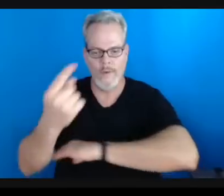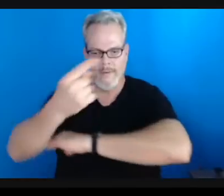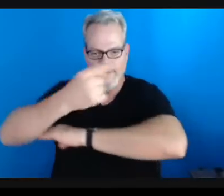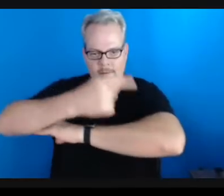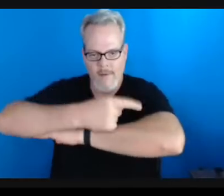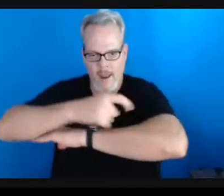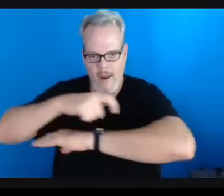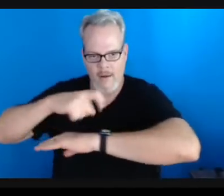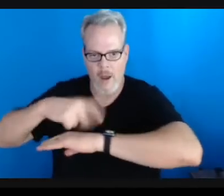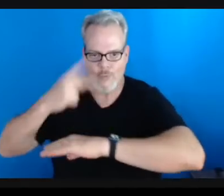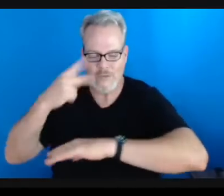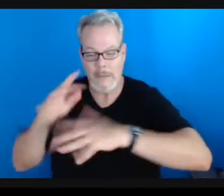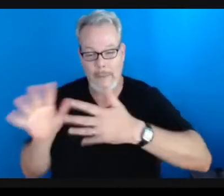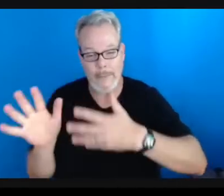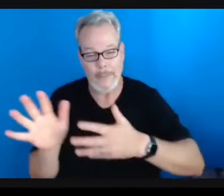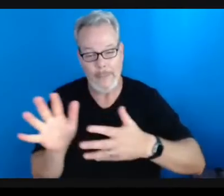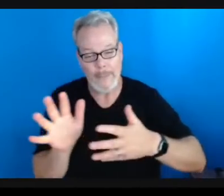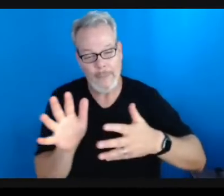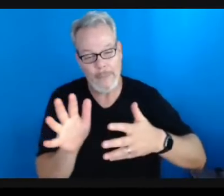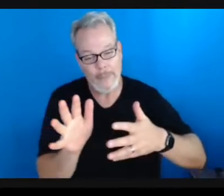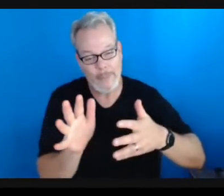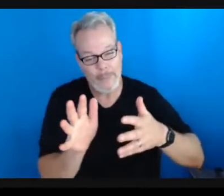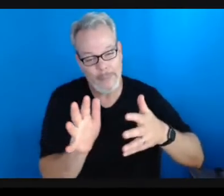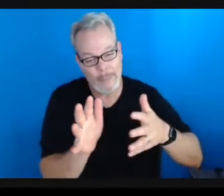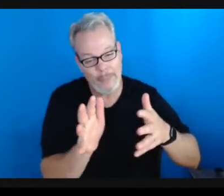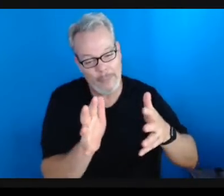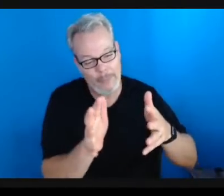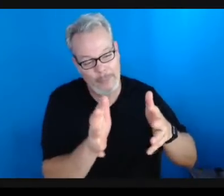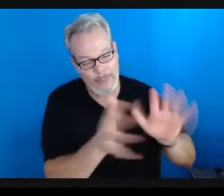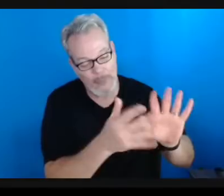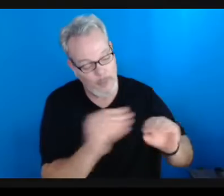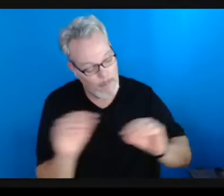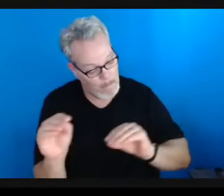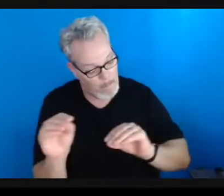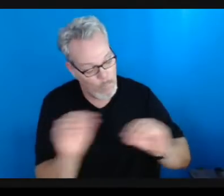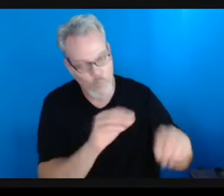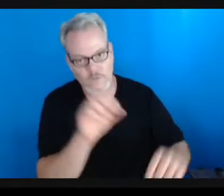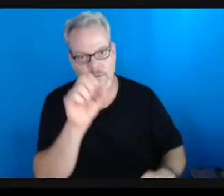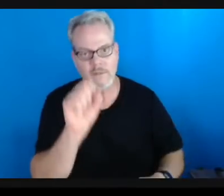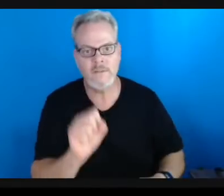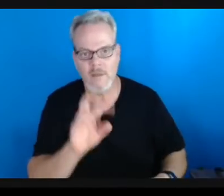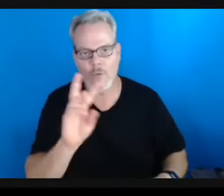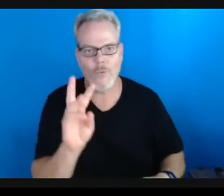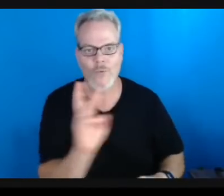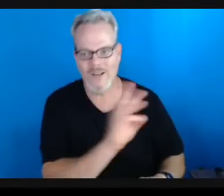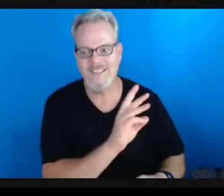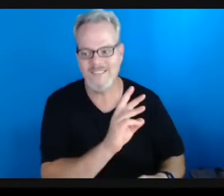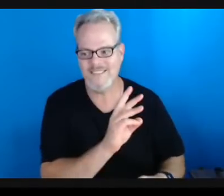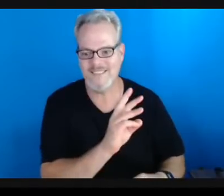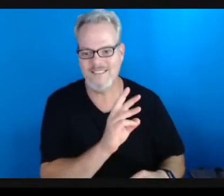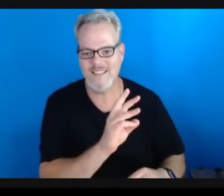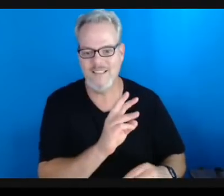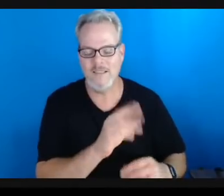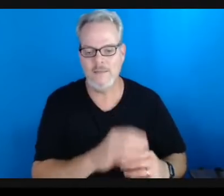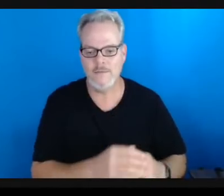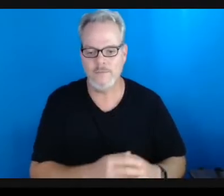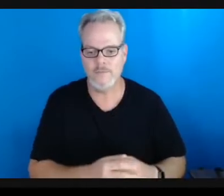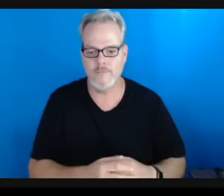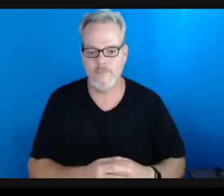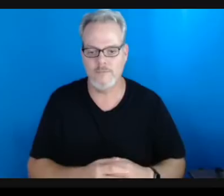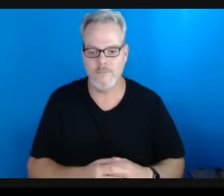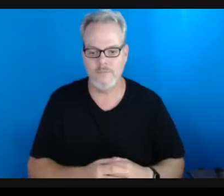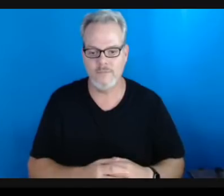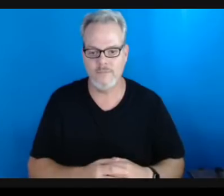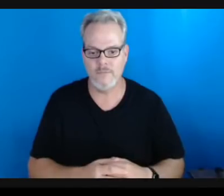almost all the time here in the trade winds to the southwest. So there you go, that was how that looked.